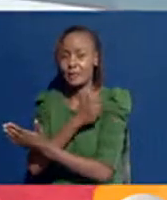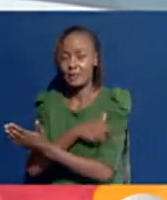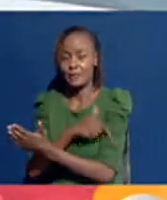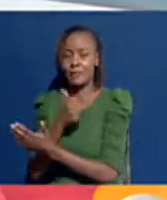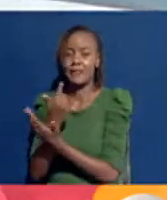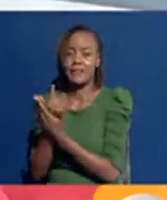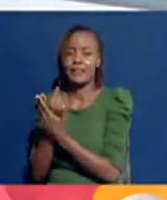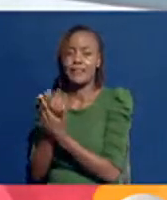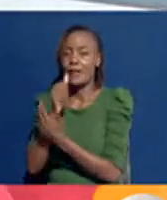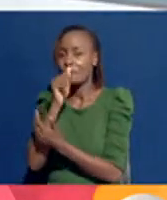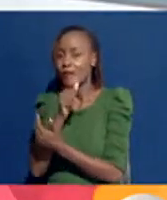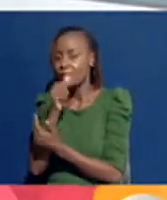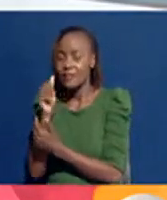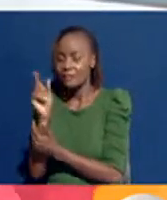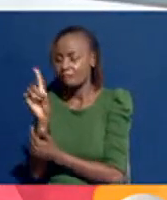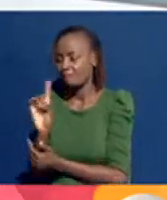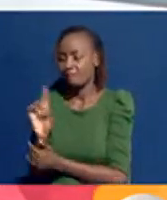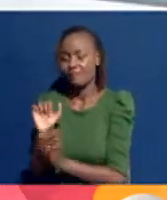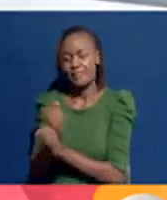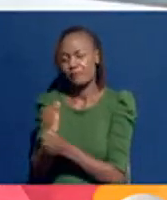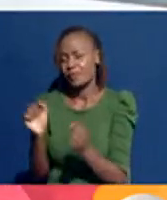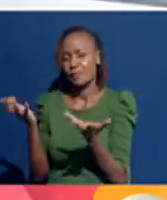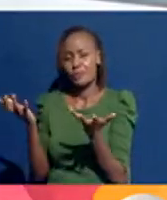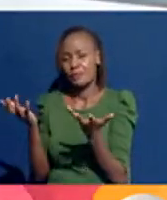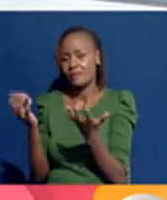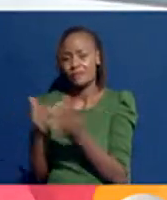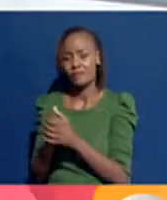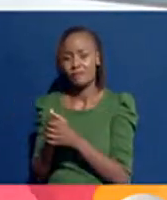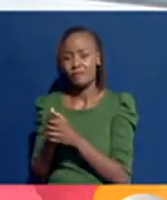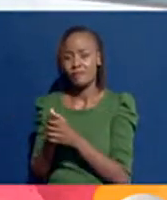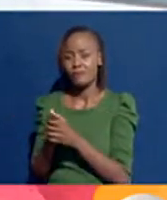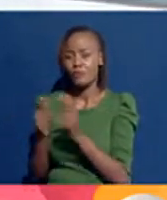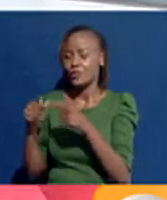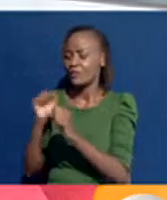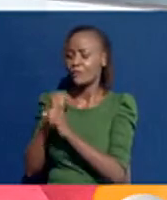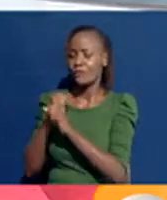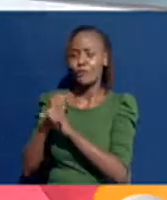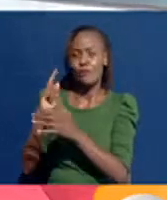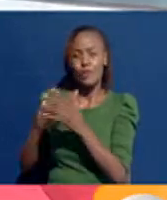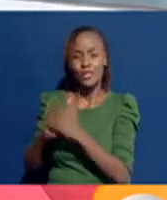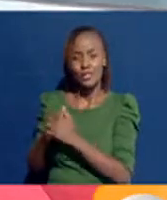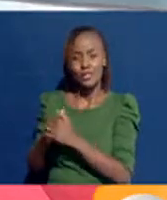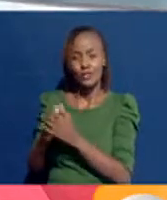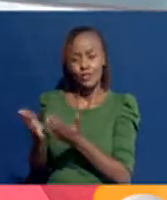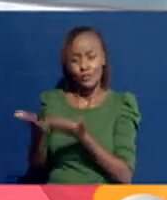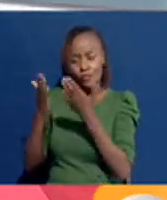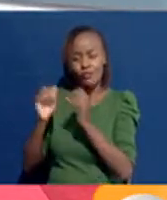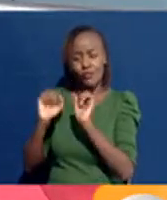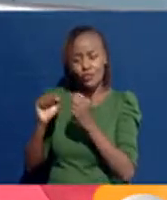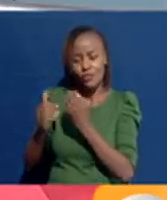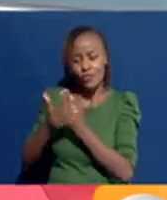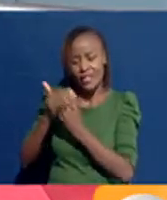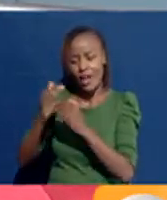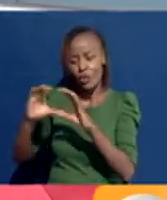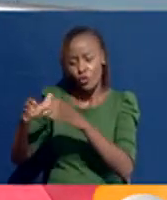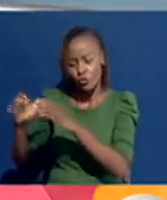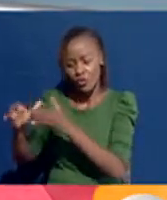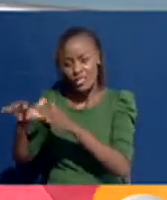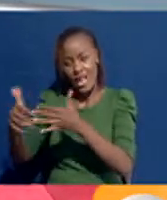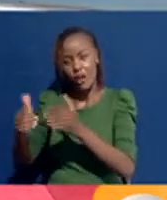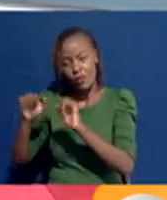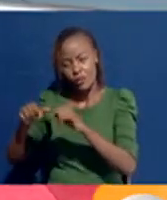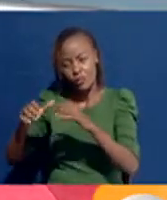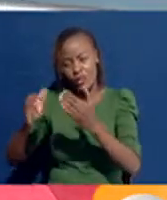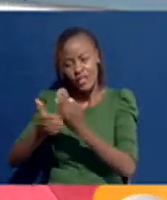670 specialists, you know, that are there. And what are you doing in terms of, you know, CSR, in terms of reaching out to the people